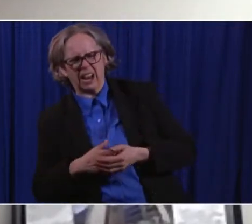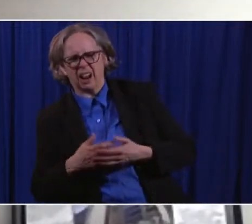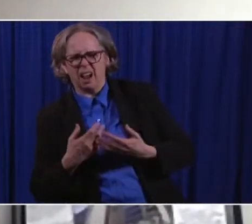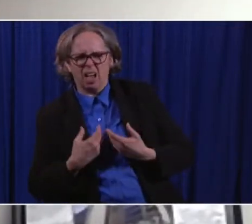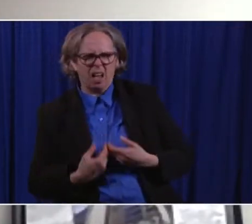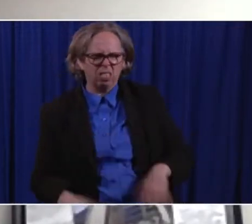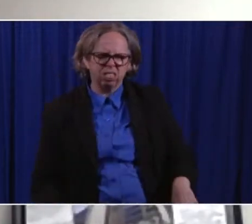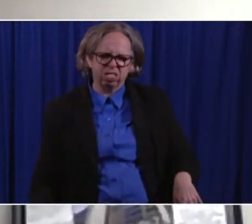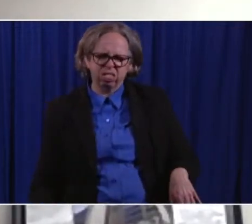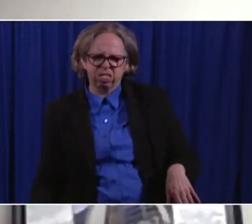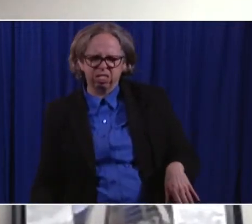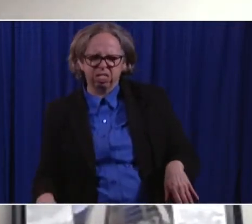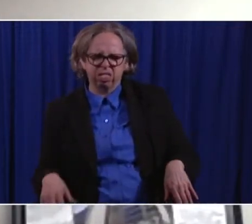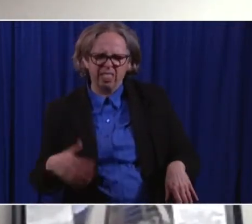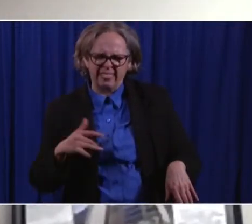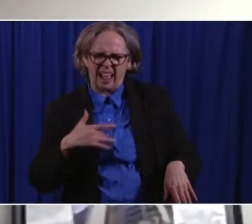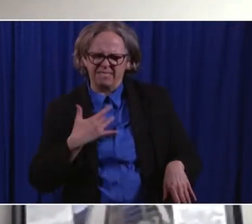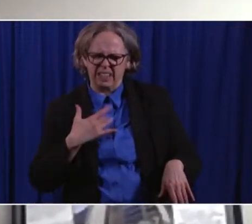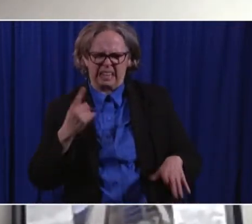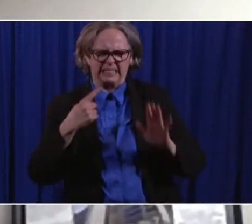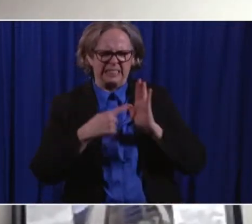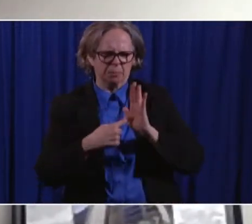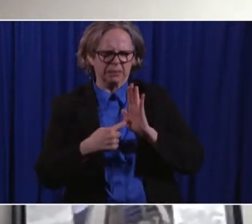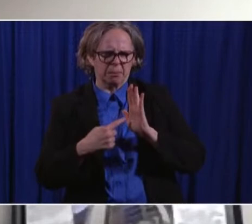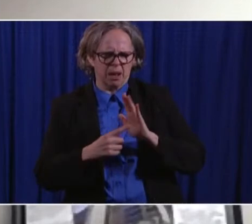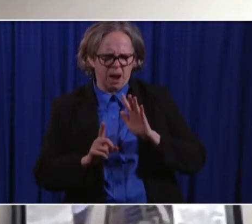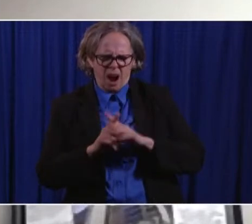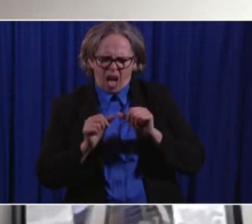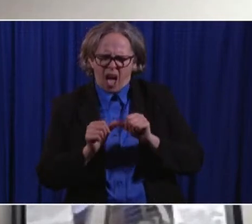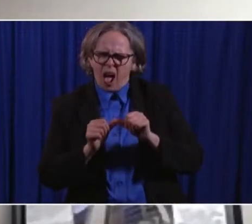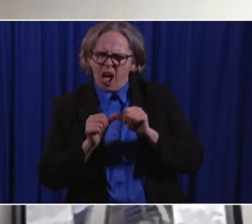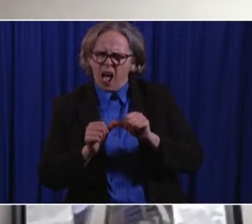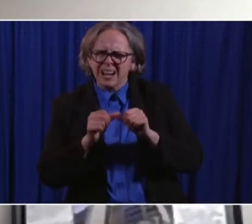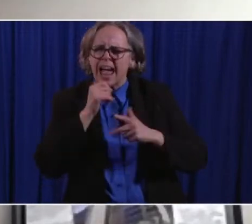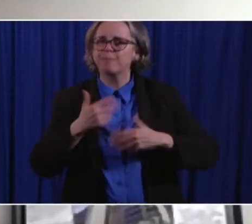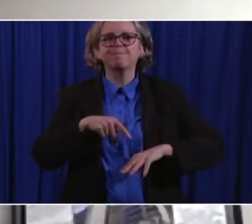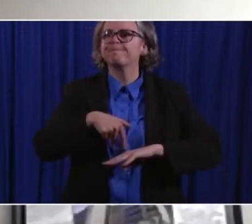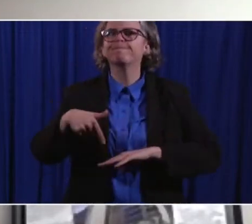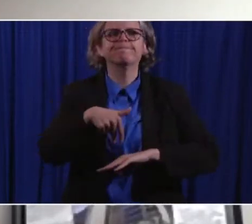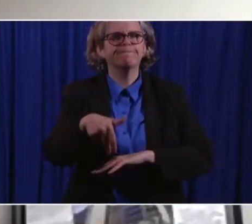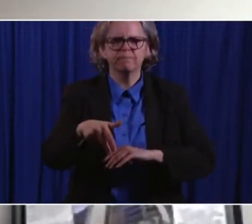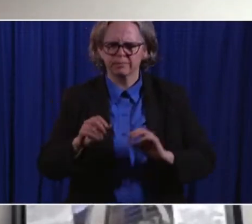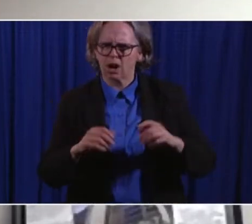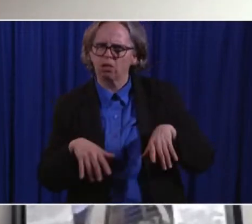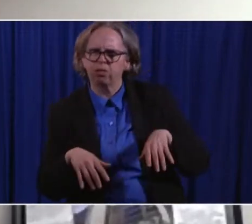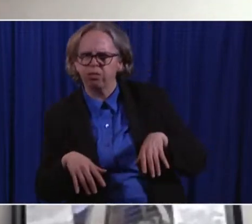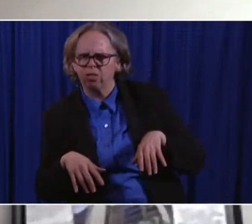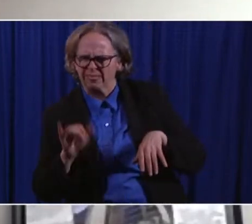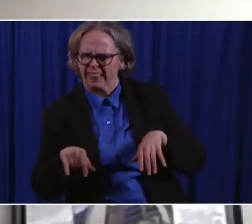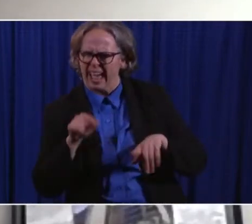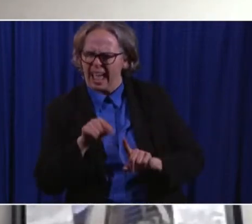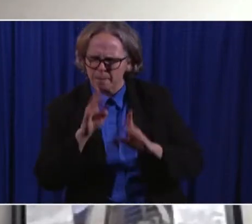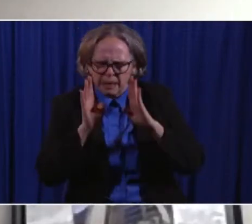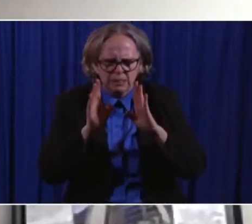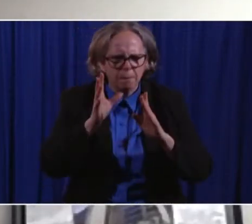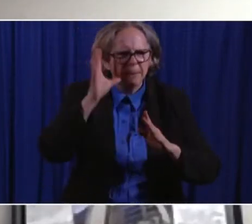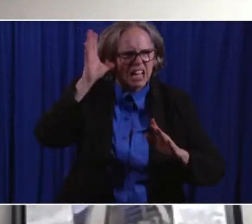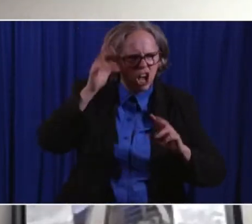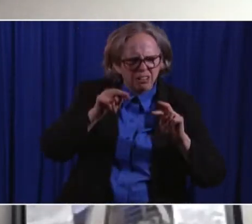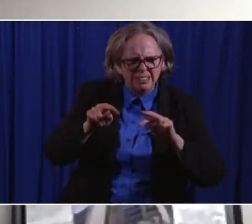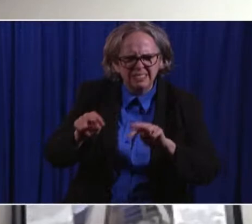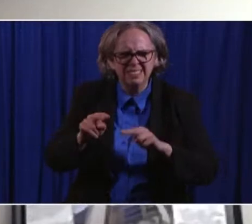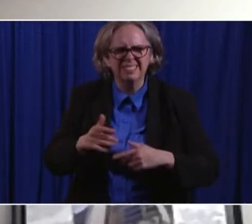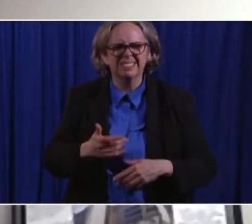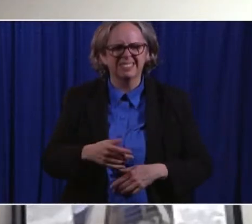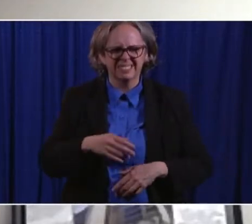alone aren't enough to establish a diagnosis. So if some kids are having symptoms similar to these, being evaluated by a primary care doctor or elsewhere